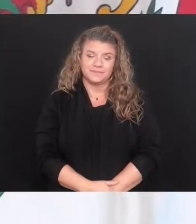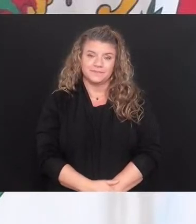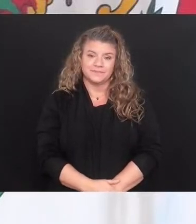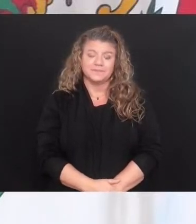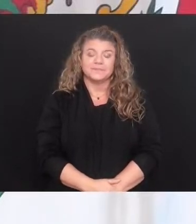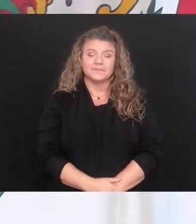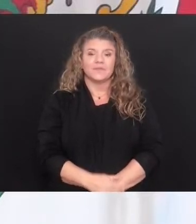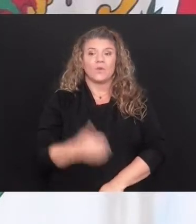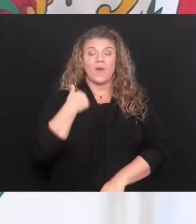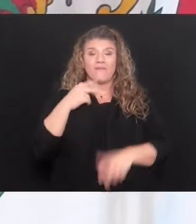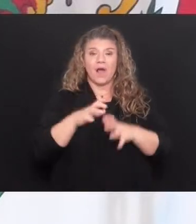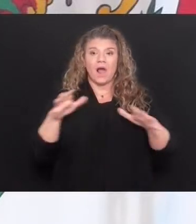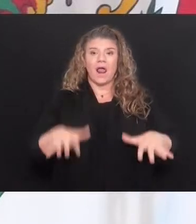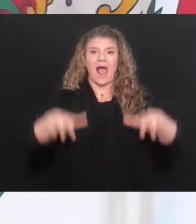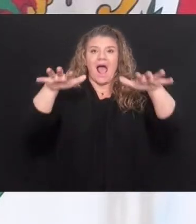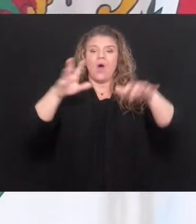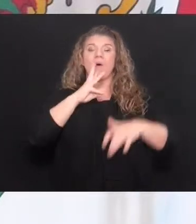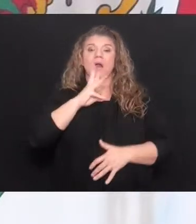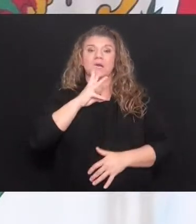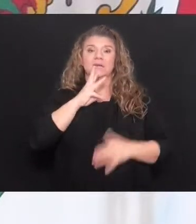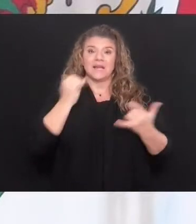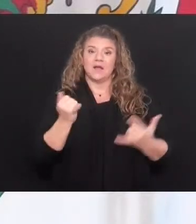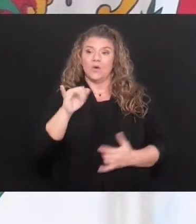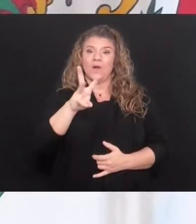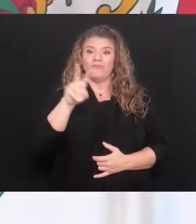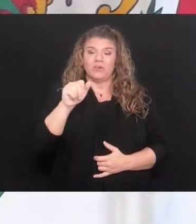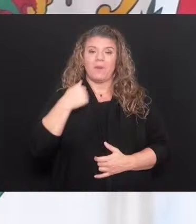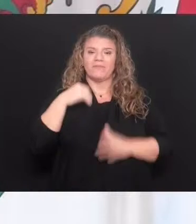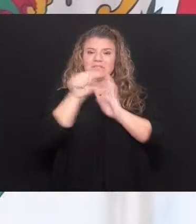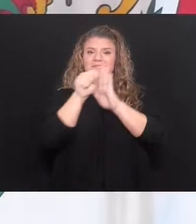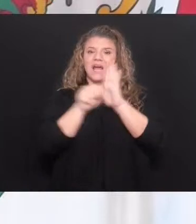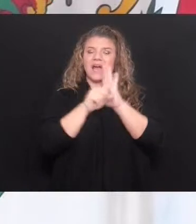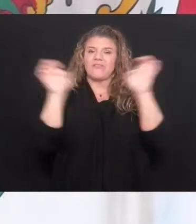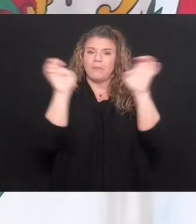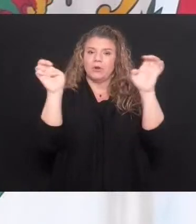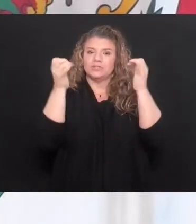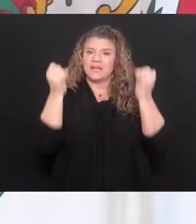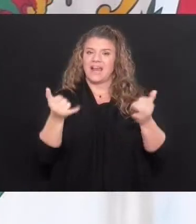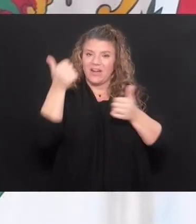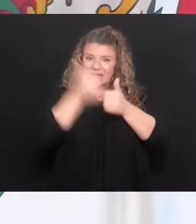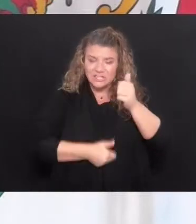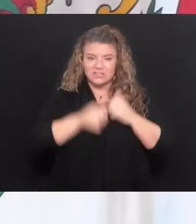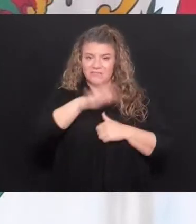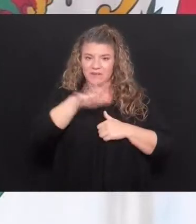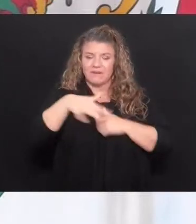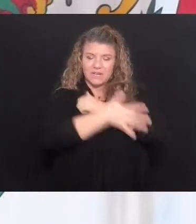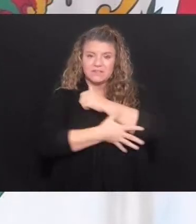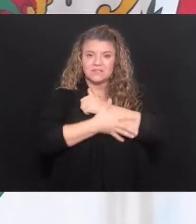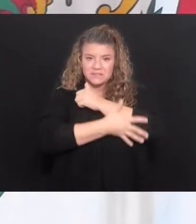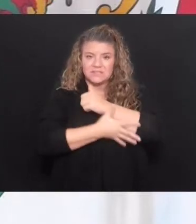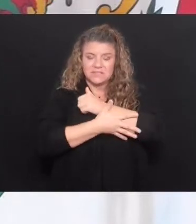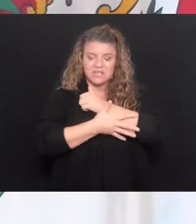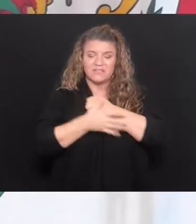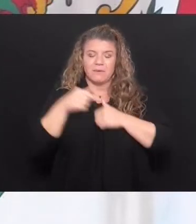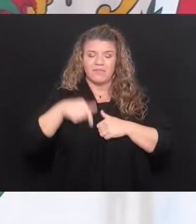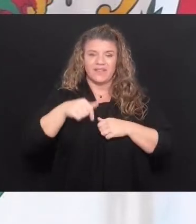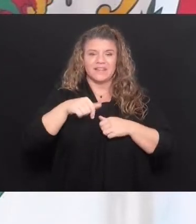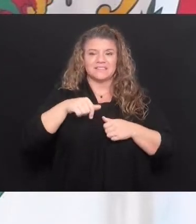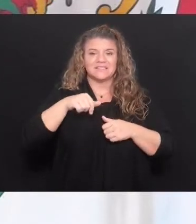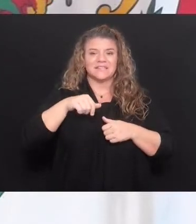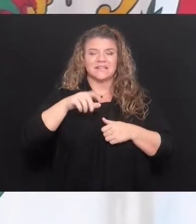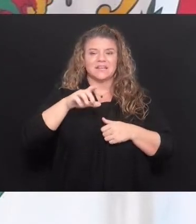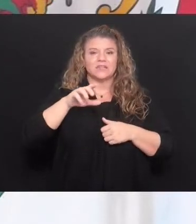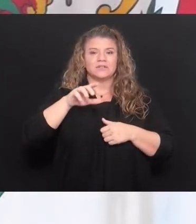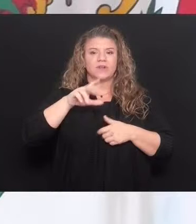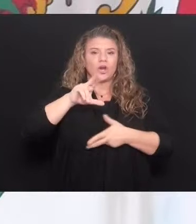We have high water a lot of places in West Virginia, and a state of emergency now in all 55 counties, from this tropical depression